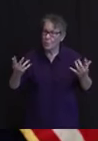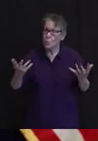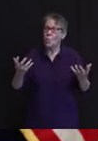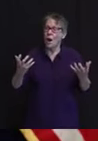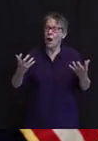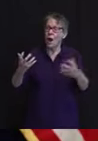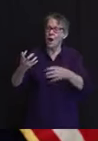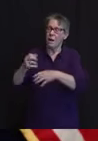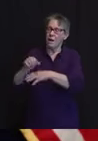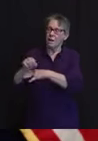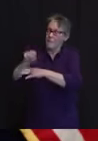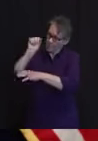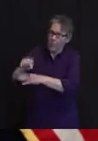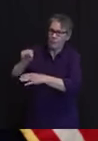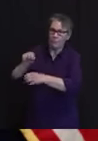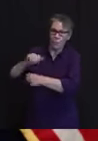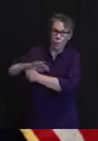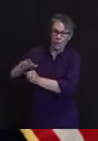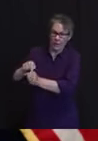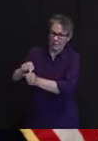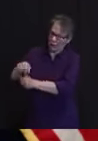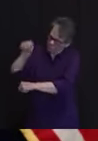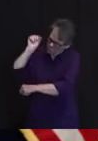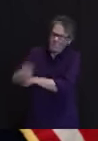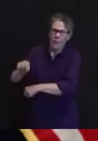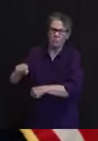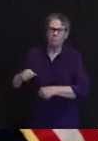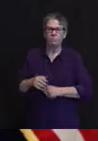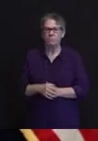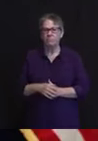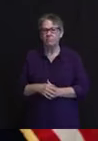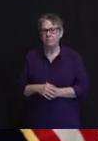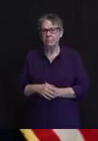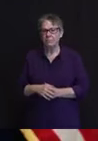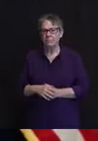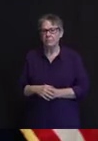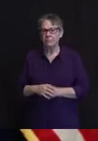to get back on our feet. So to each and every one of you, God bless you. Thank you. We'll see you tomorrow.